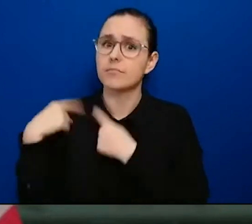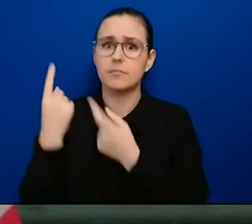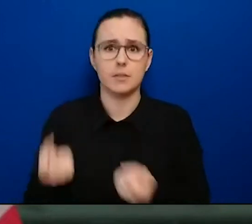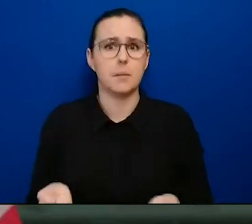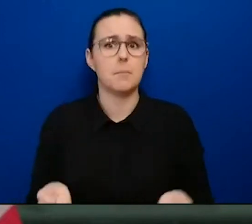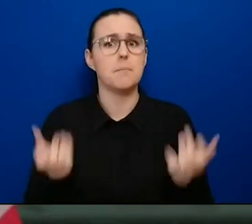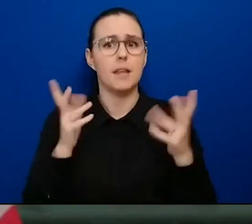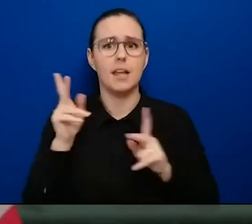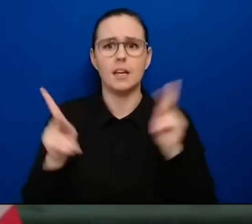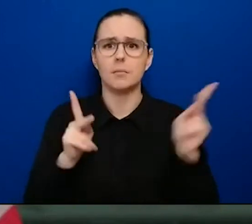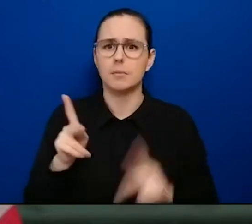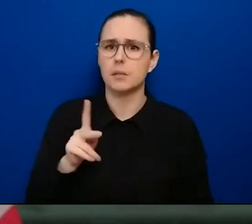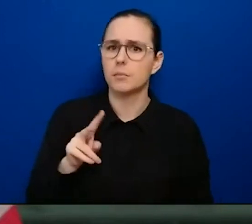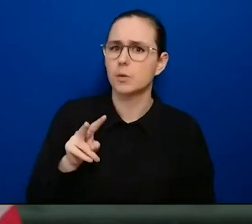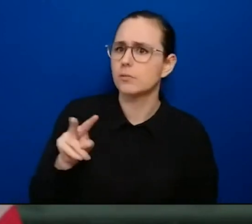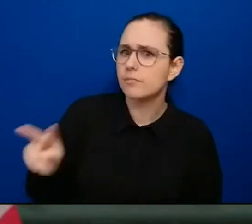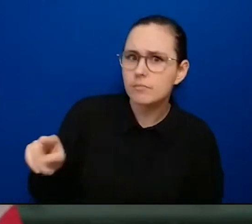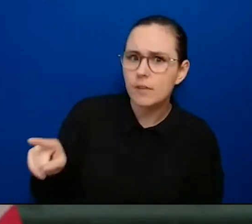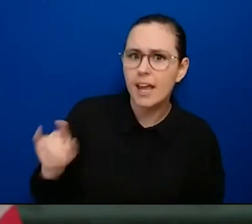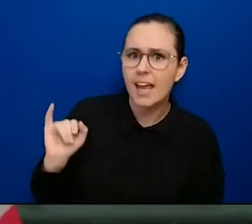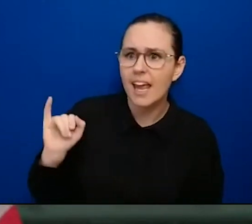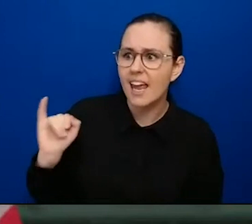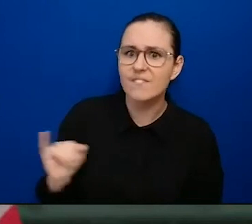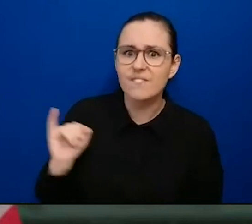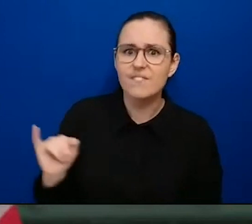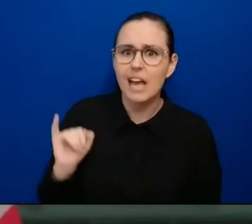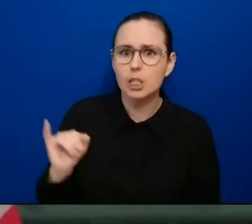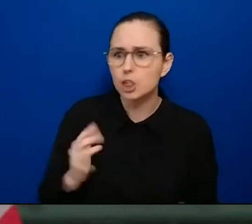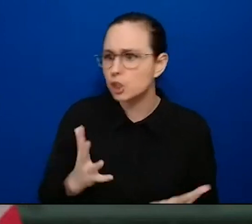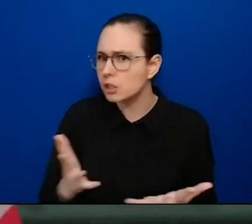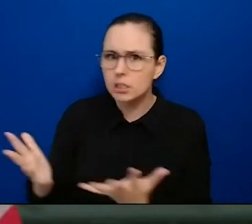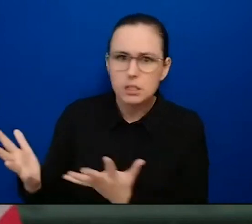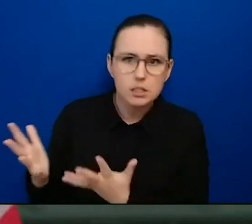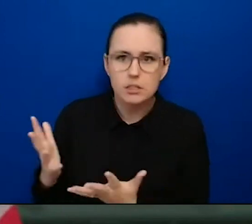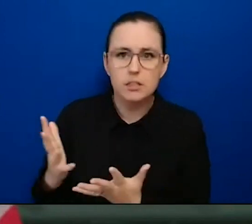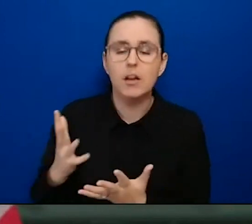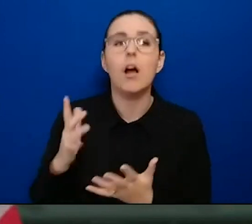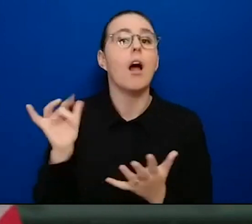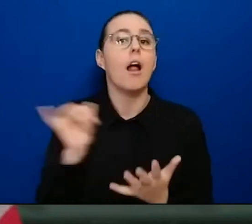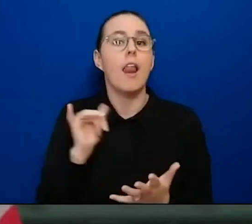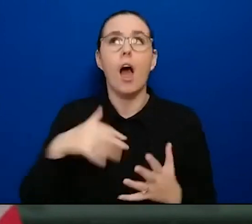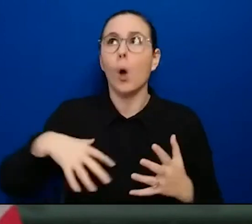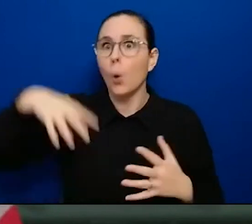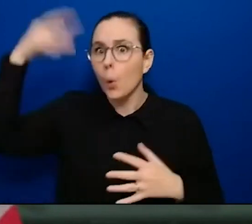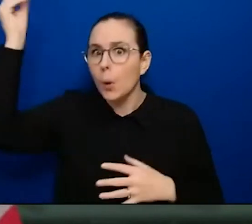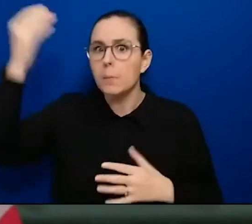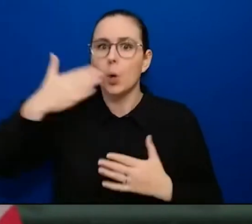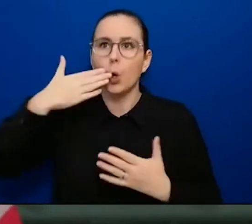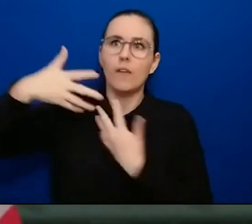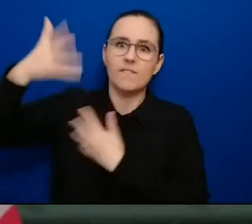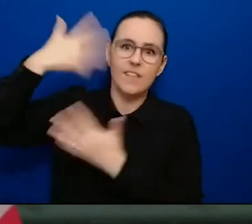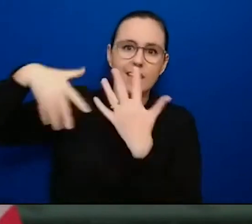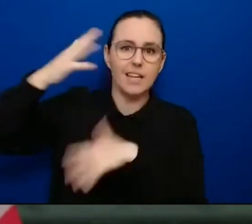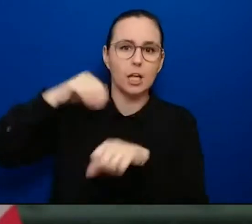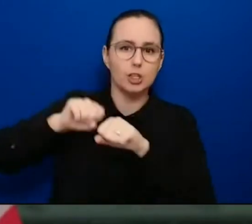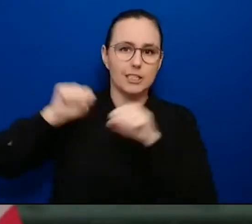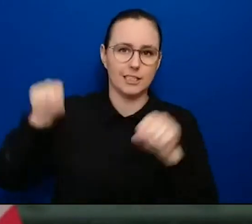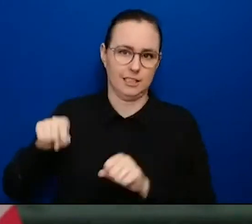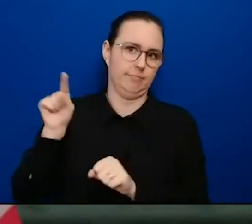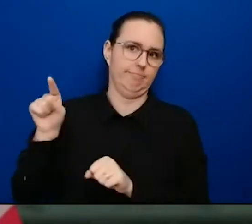infection prevention and control precautions, including ventilation in particularly some of the older facilities. So it